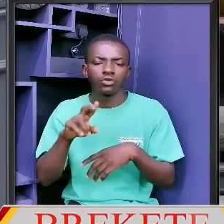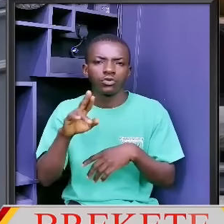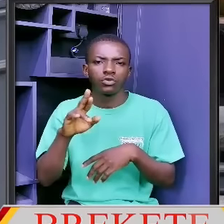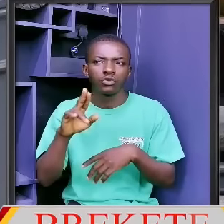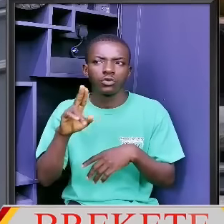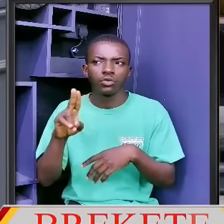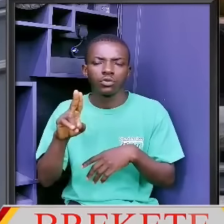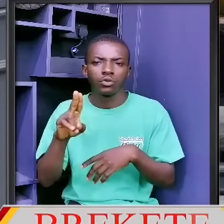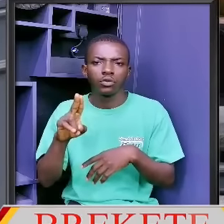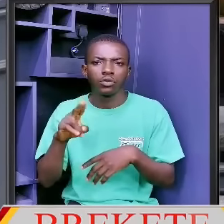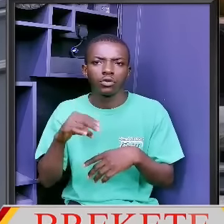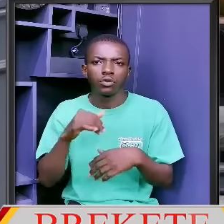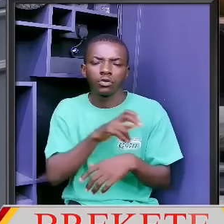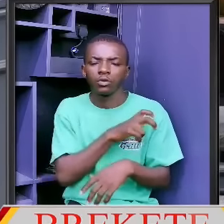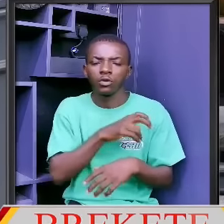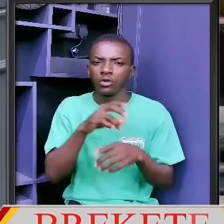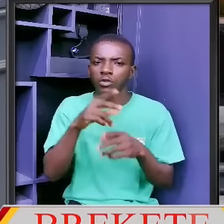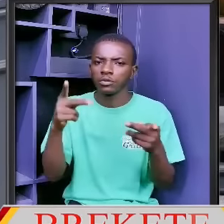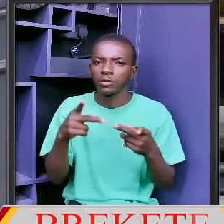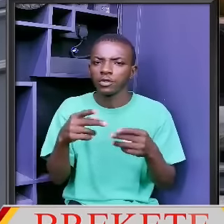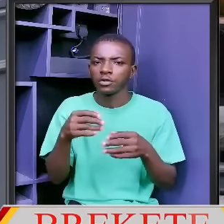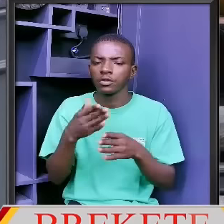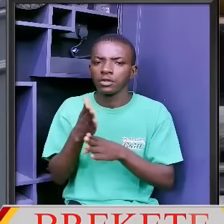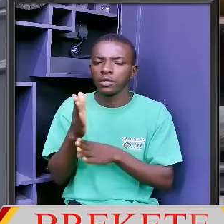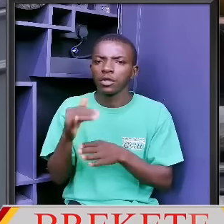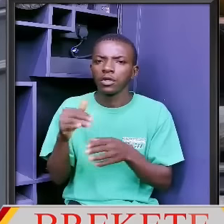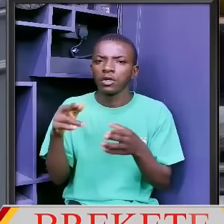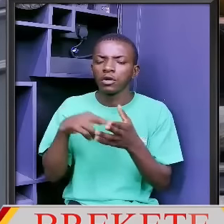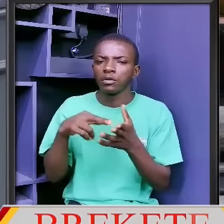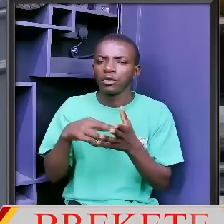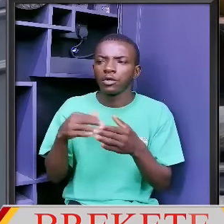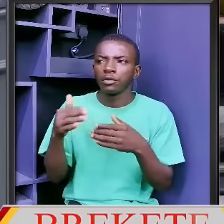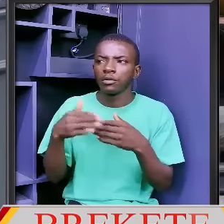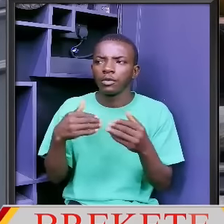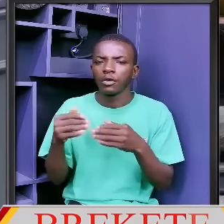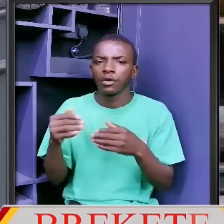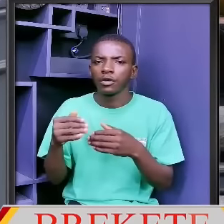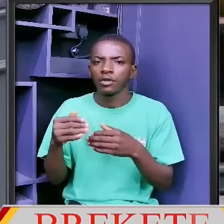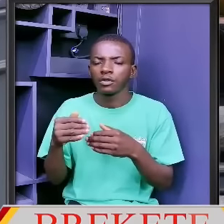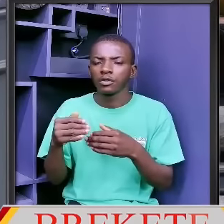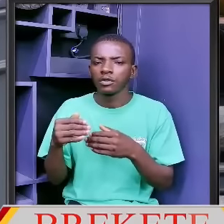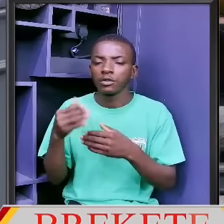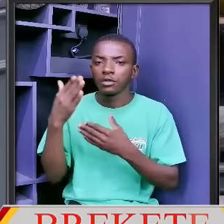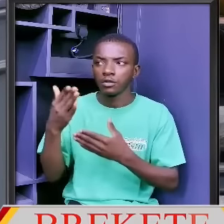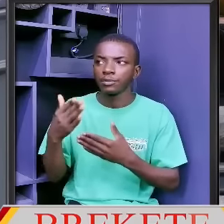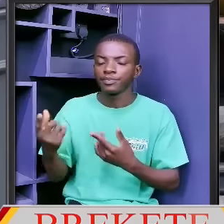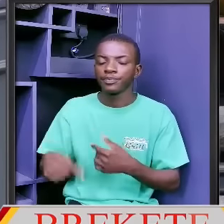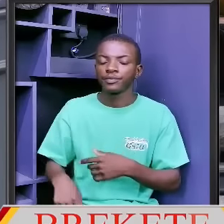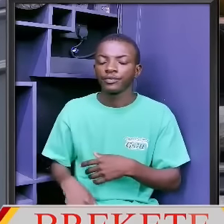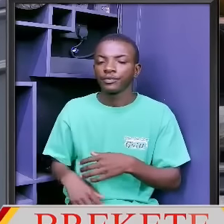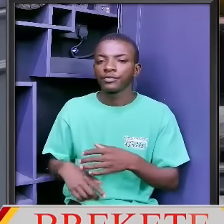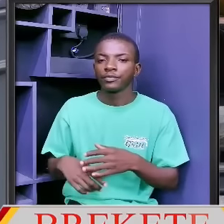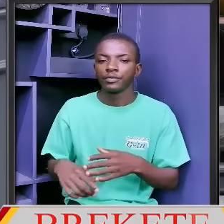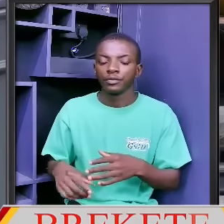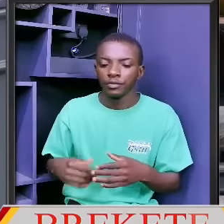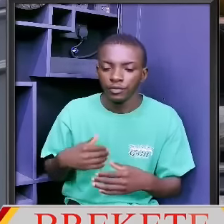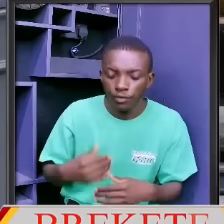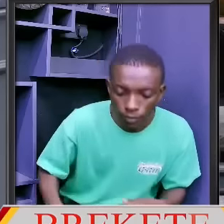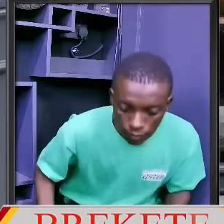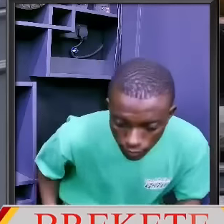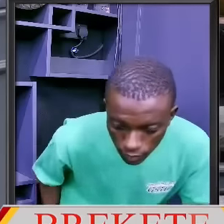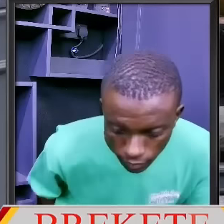went to this thing, police station street. And I reported the matter. For Zuru there? For Zuru. So the next day, they